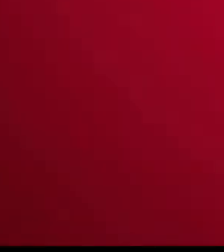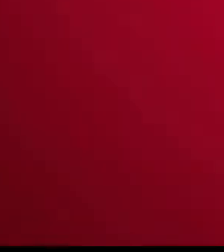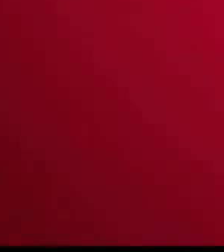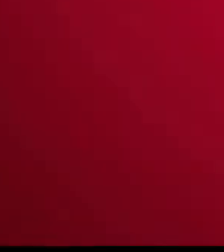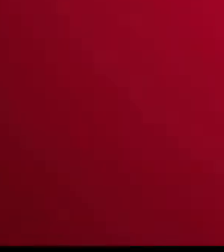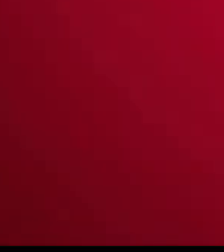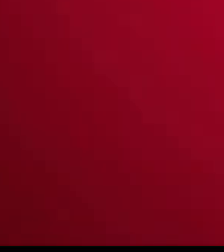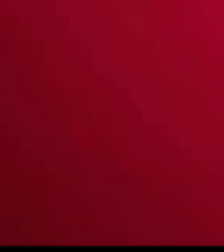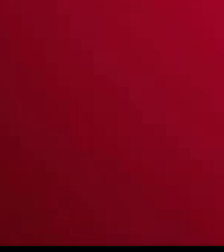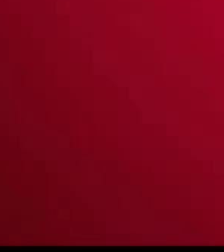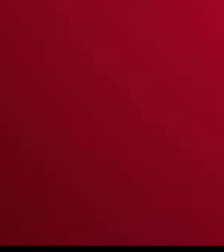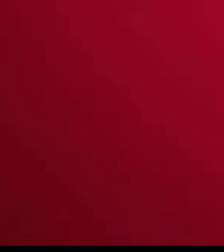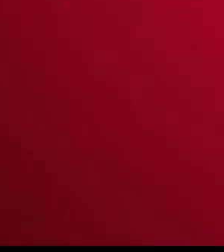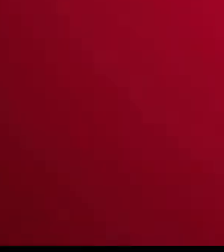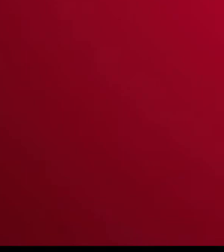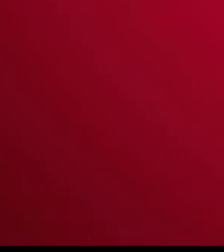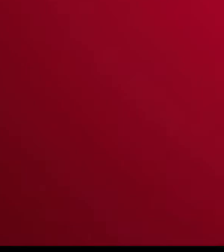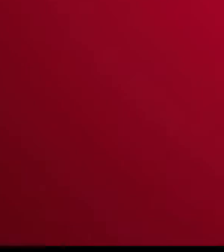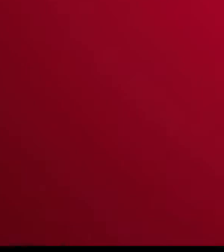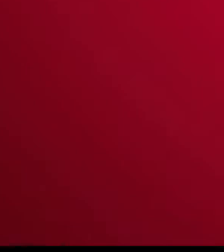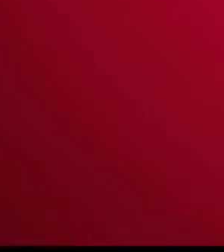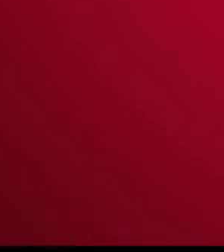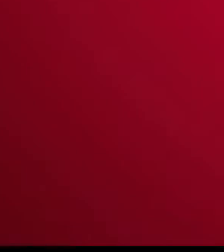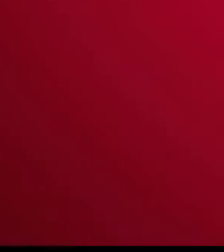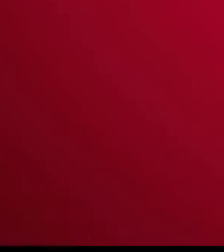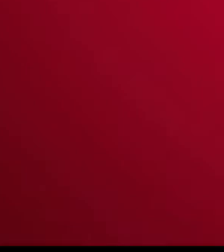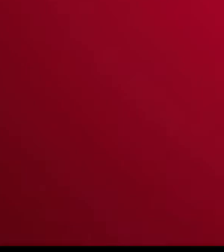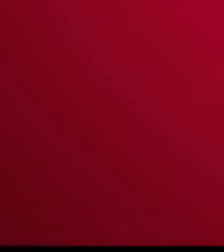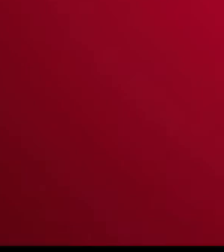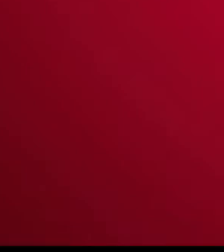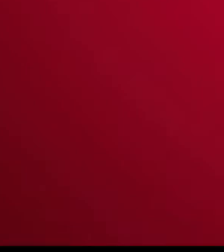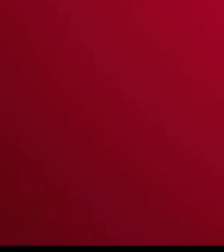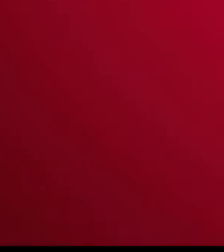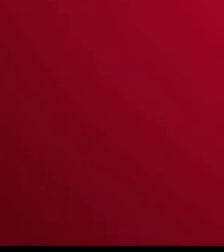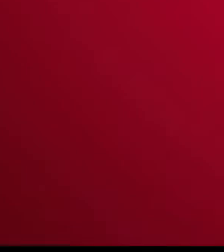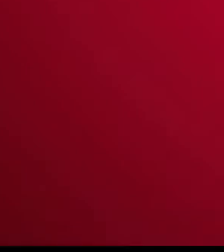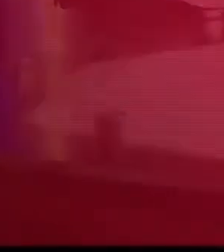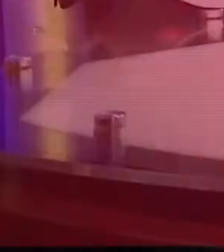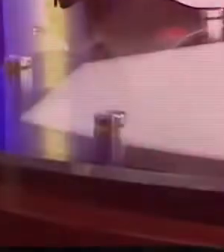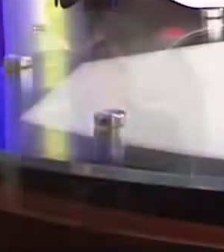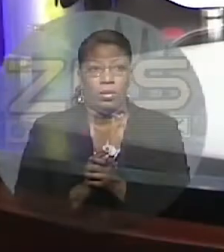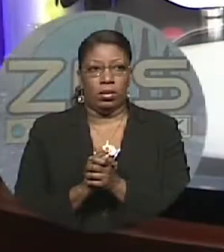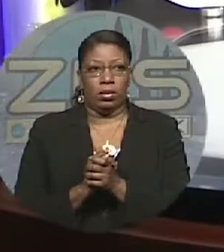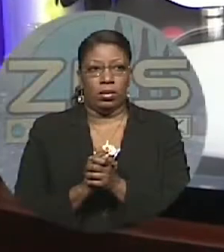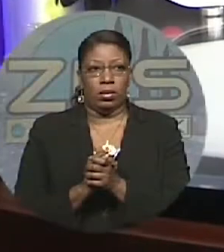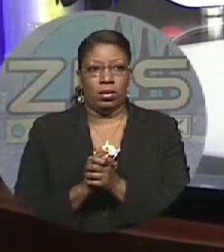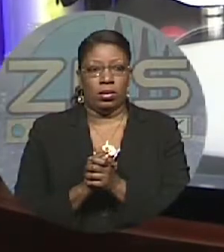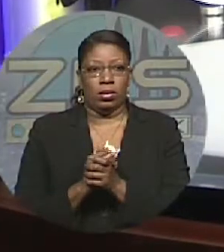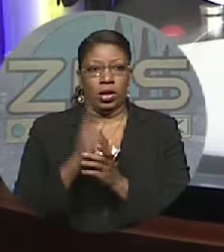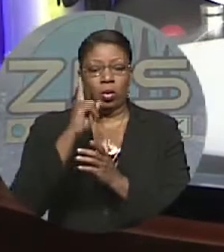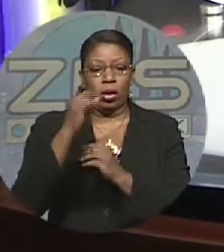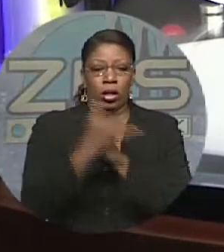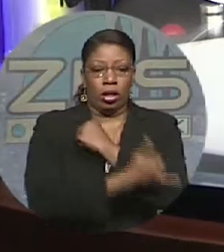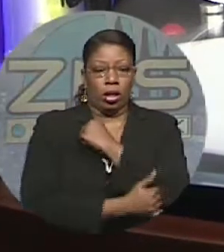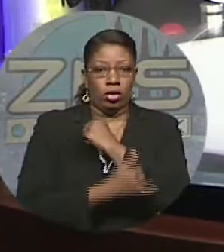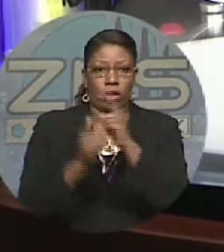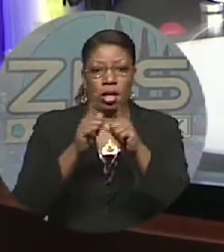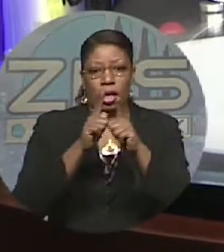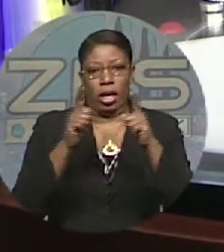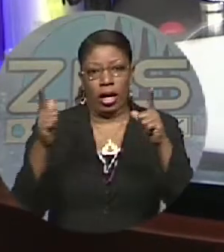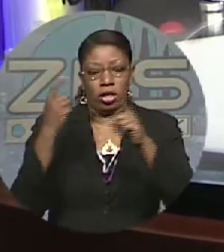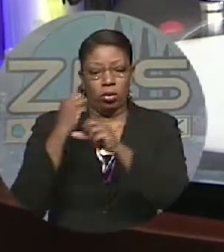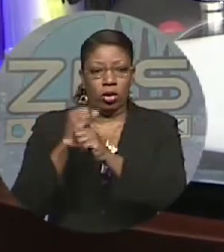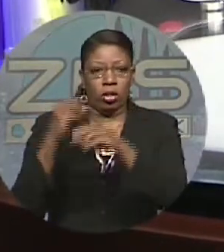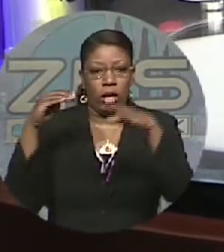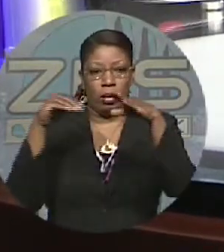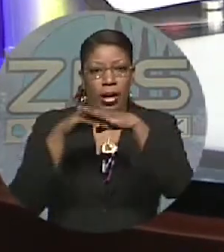This portion of the news brought to you by McDonald's. McDonald's, I'm loving it. Well, one of the country's largest commercial